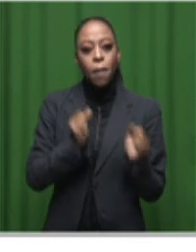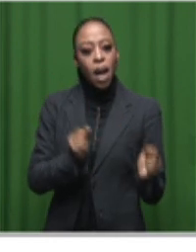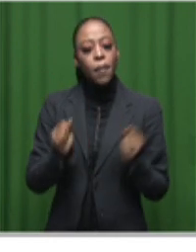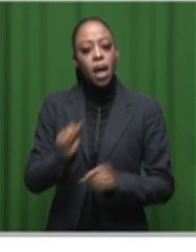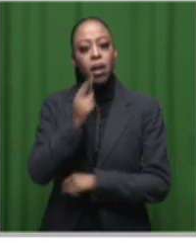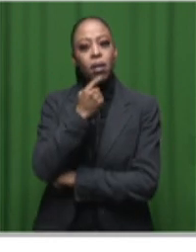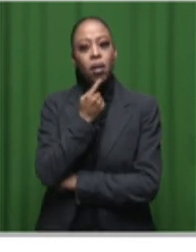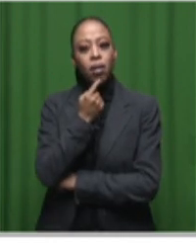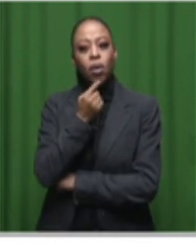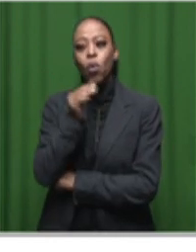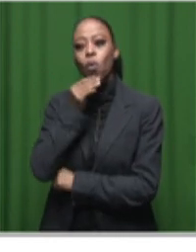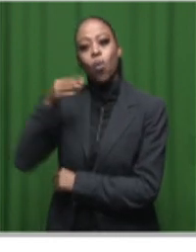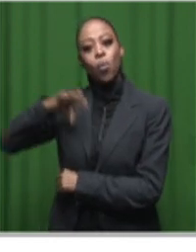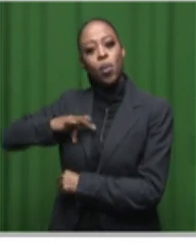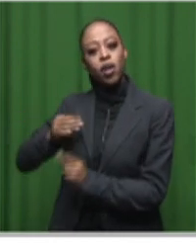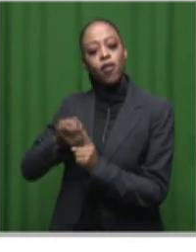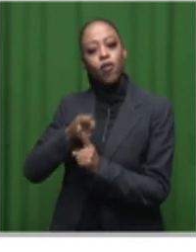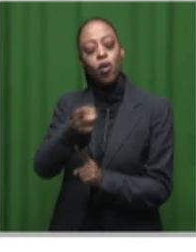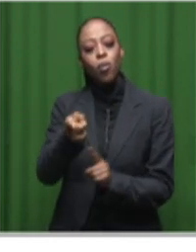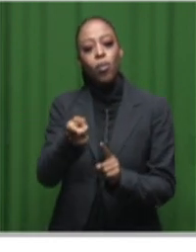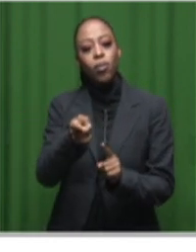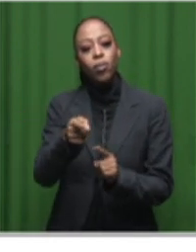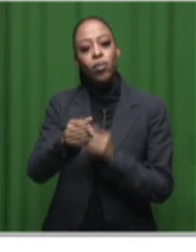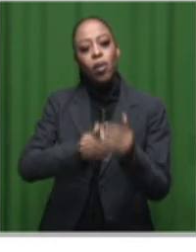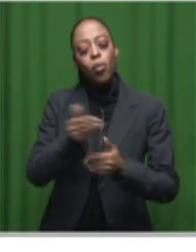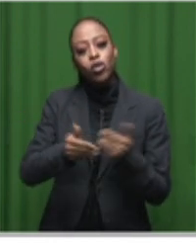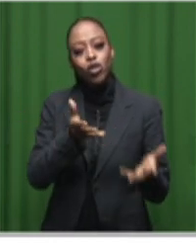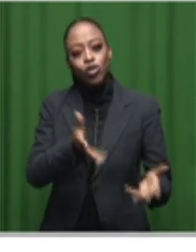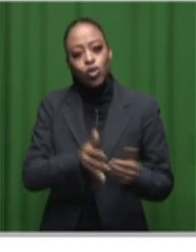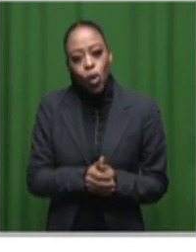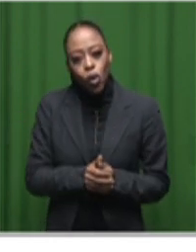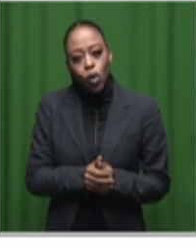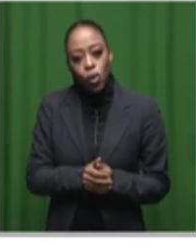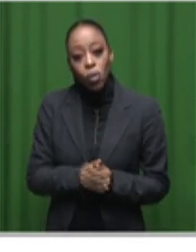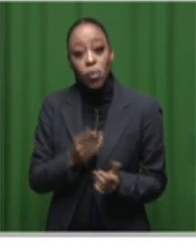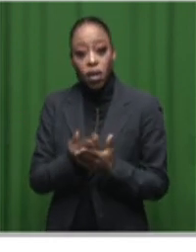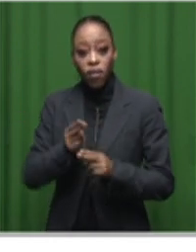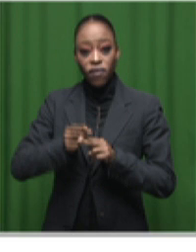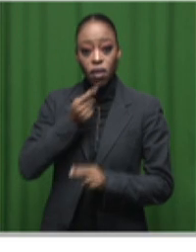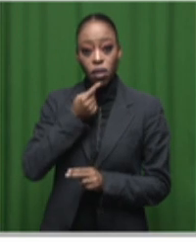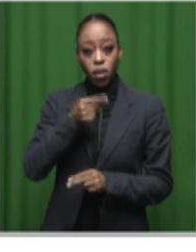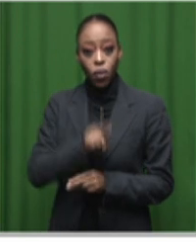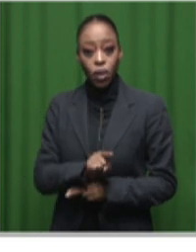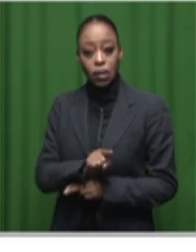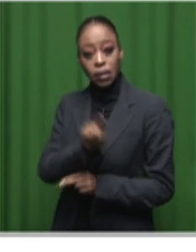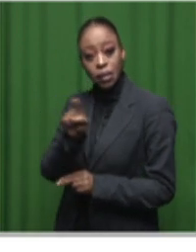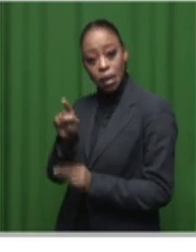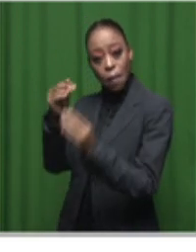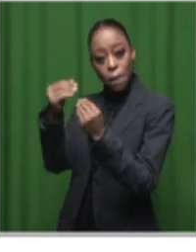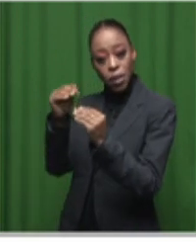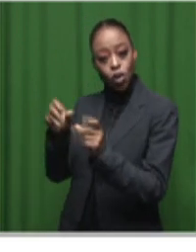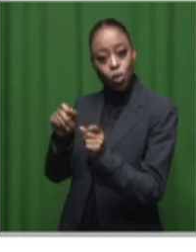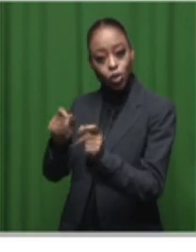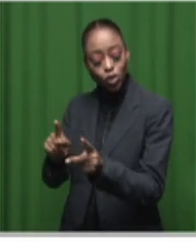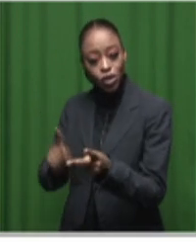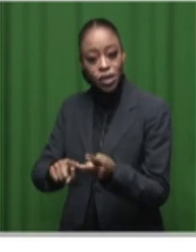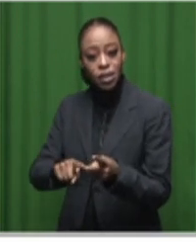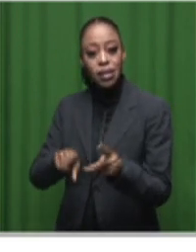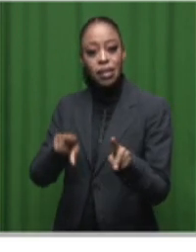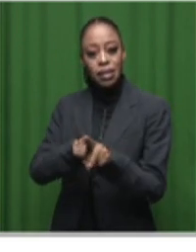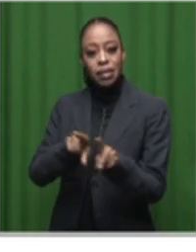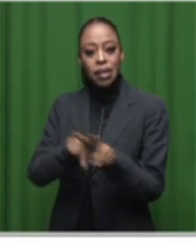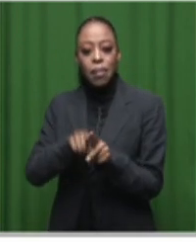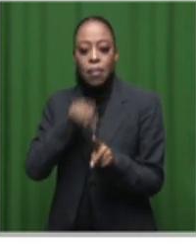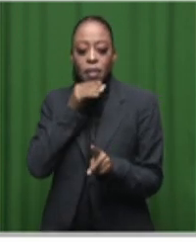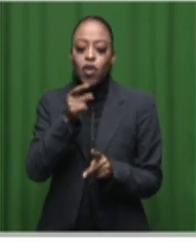is who benefited out of the process. And one can come to a conclusion that it was business opportunism at the